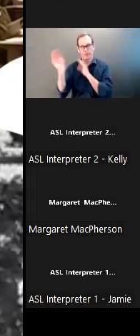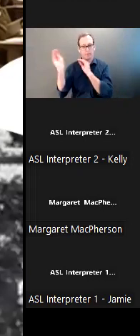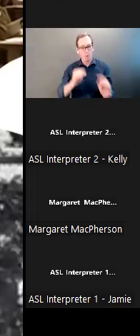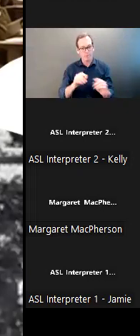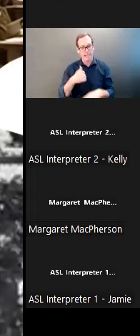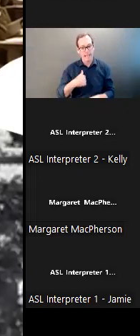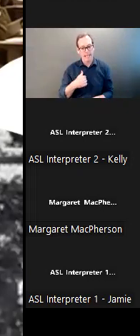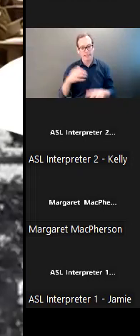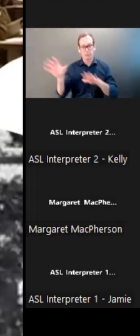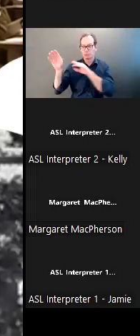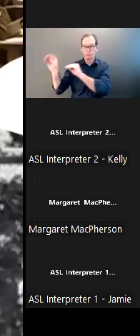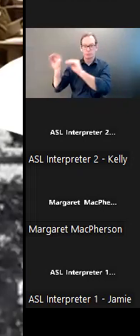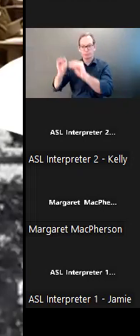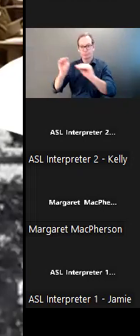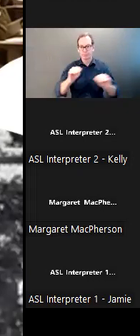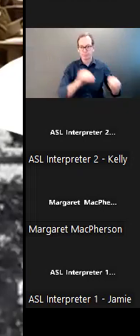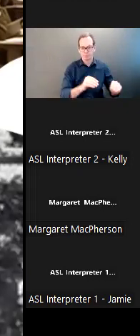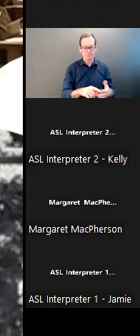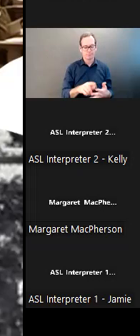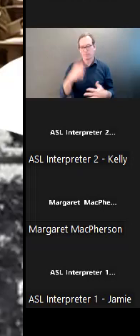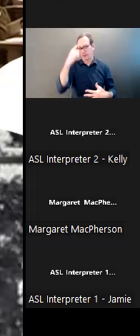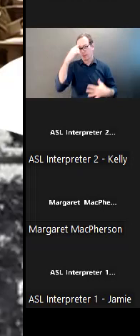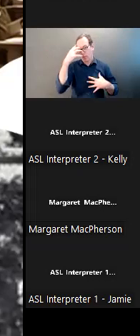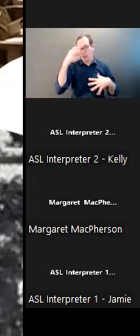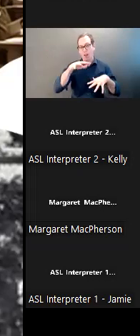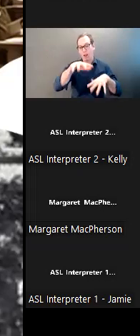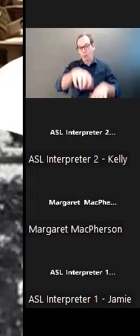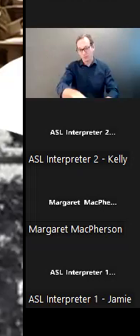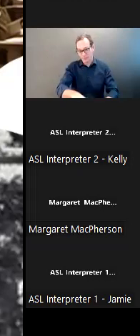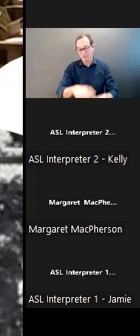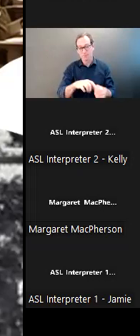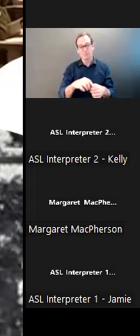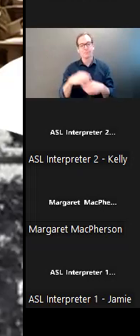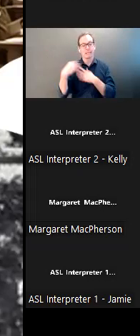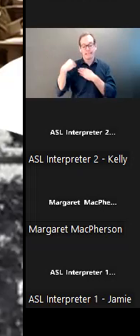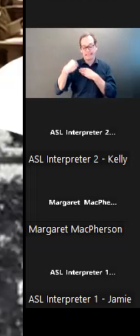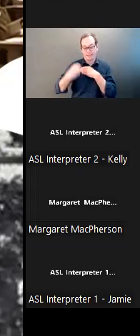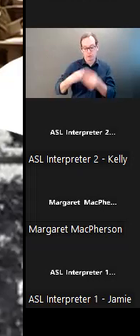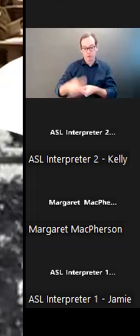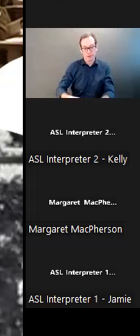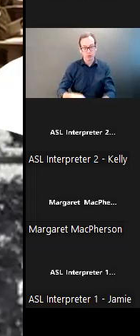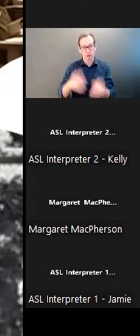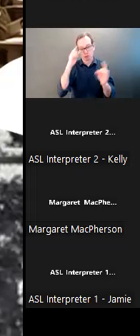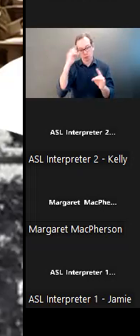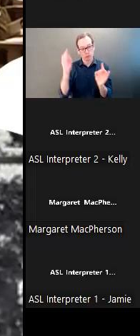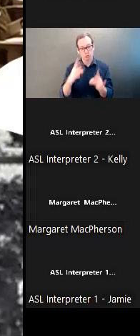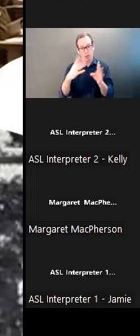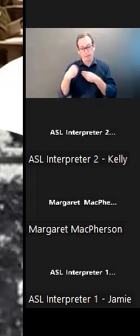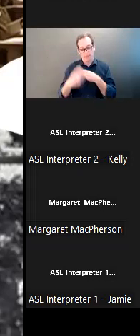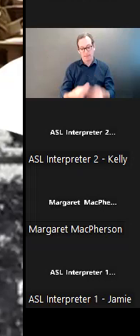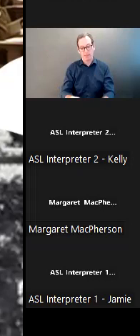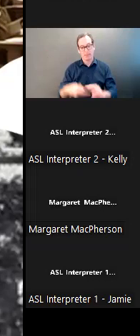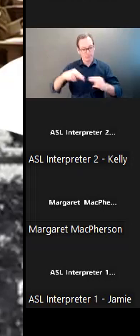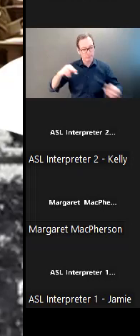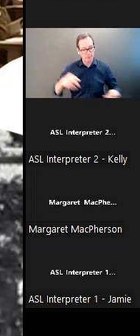to Canada, colonialism and intergenerational trauma. These are all structural and systemic because they really